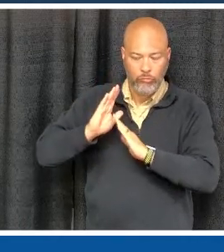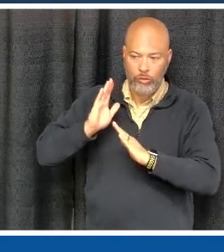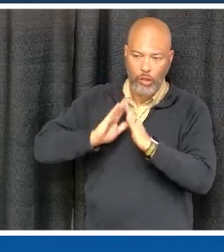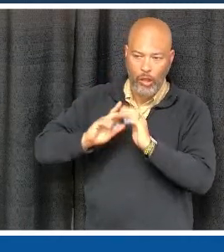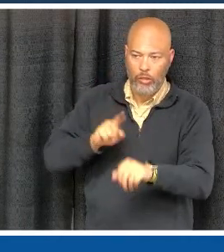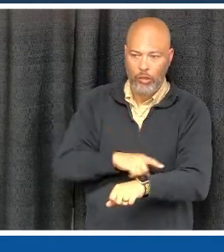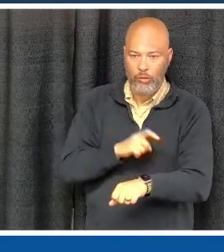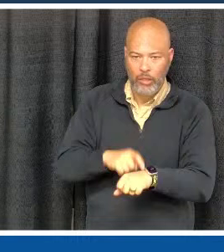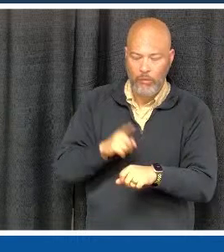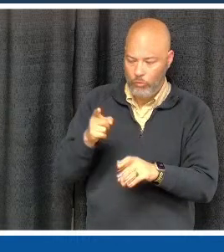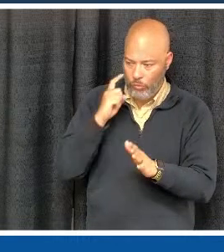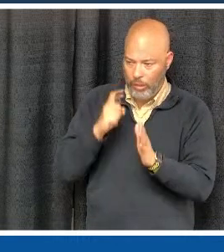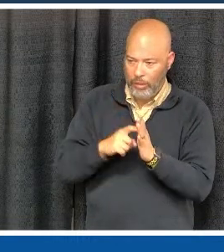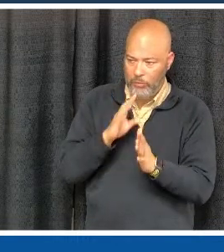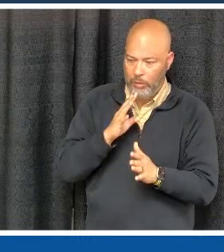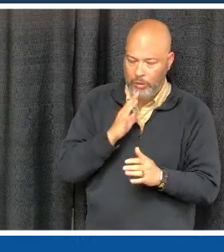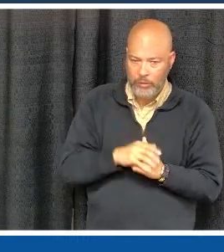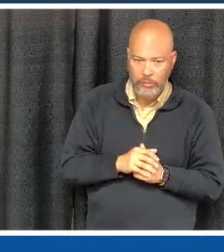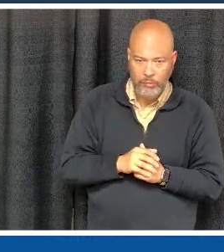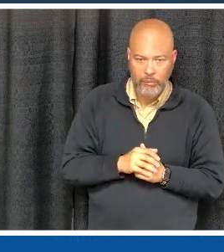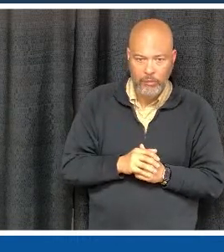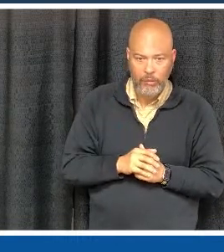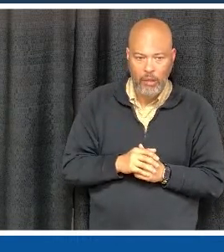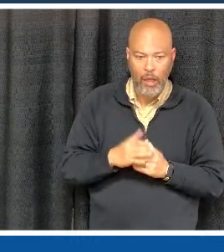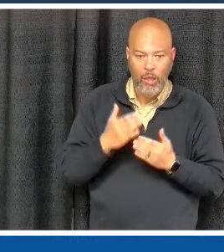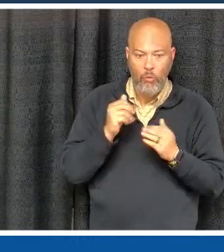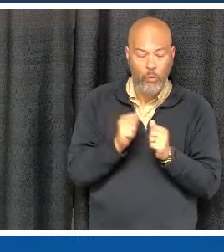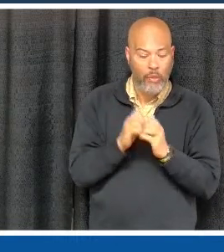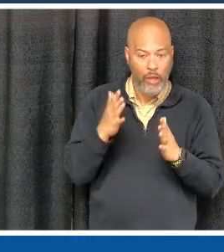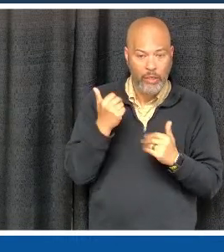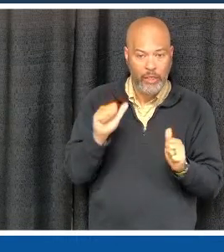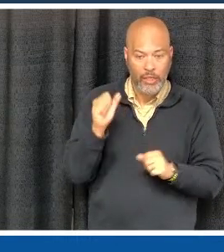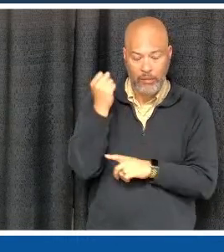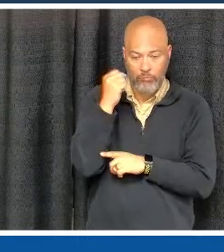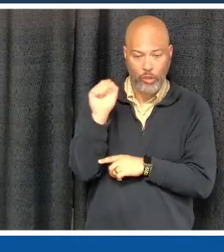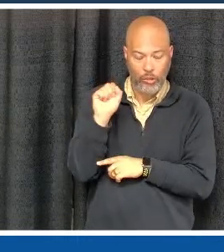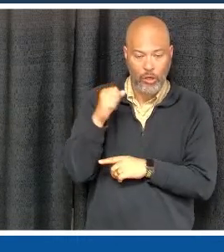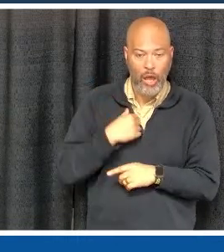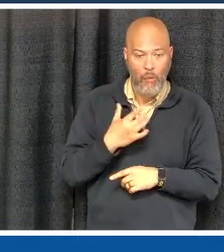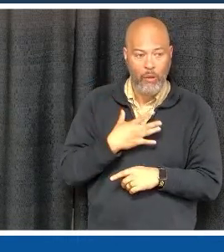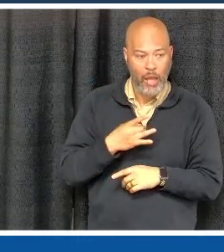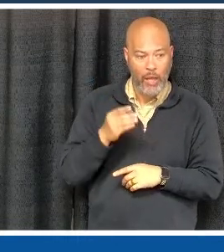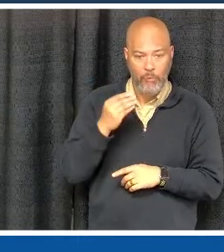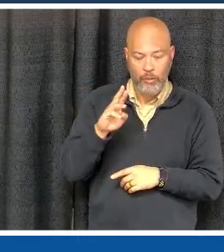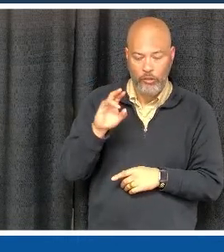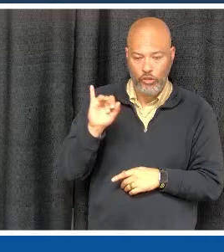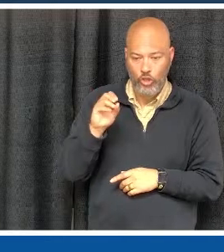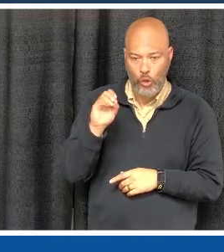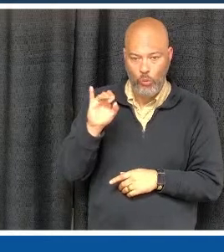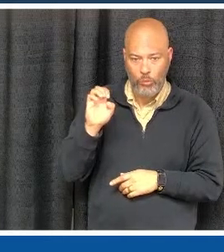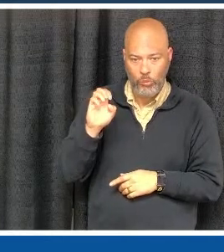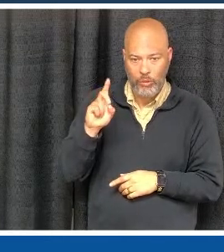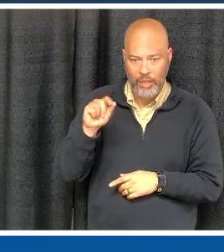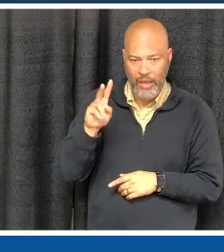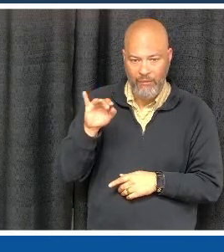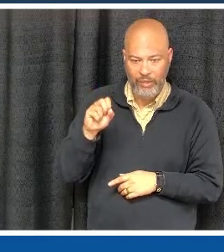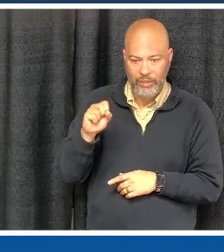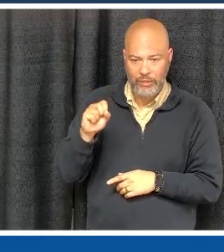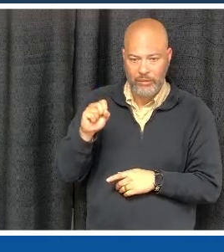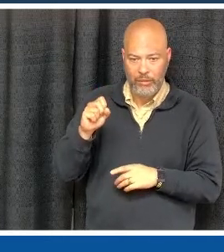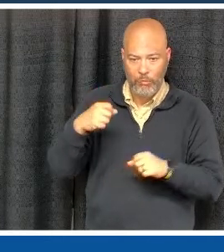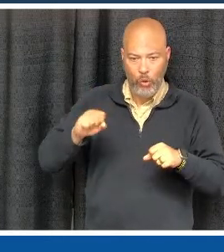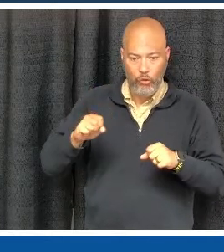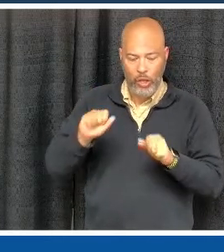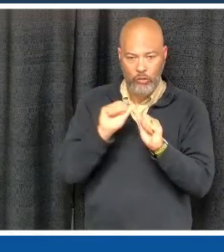You're recognized. Thank you, Mayor. Without any objection, I'd like to ask Mr. Joe Davis from Combat Veterans